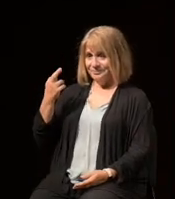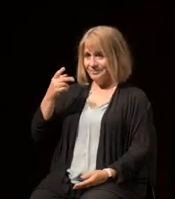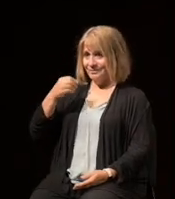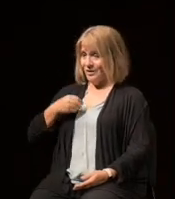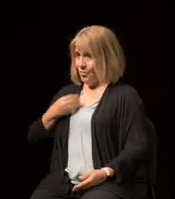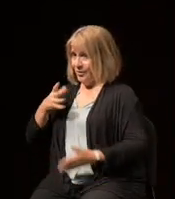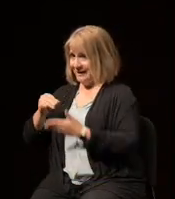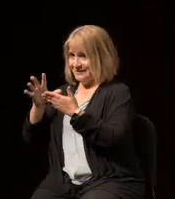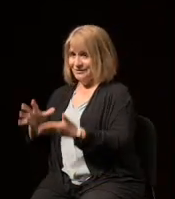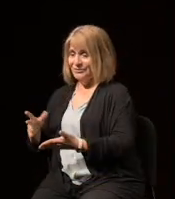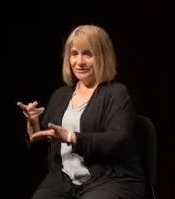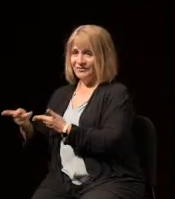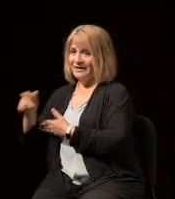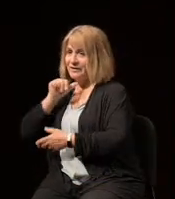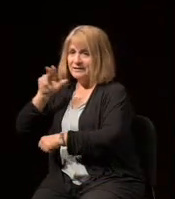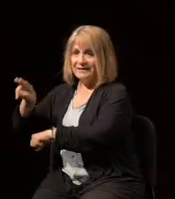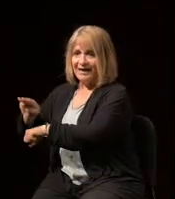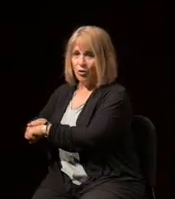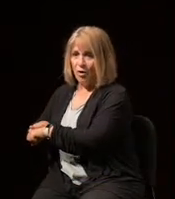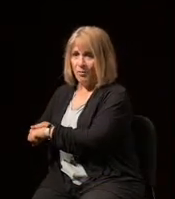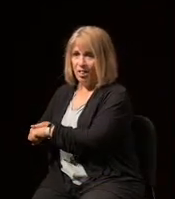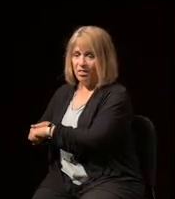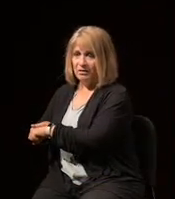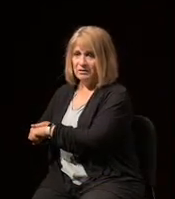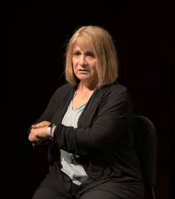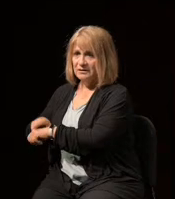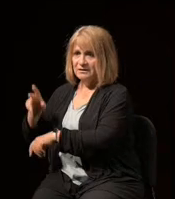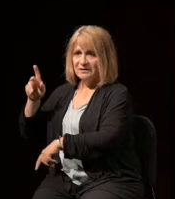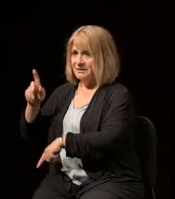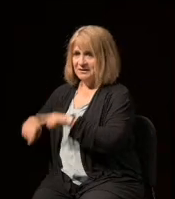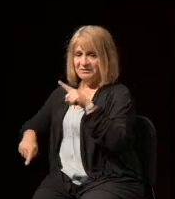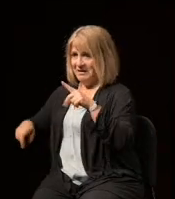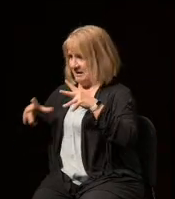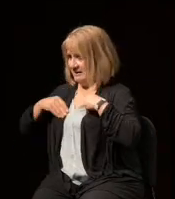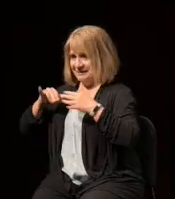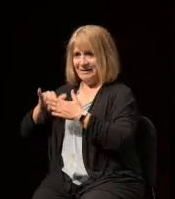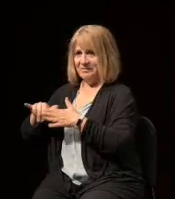not normalized. It's incomprehensible.